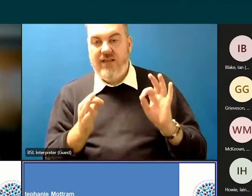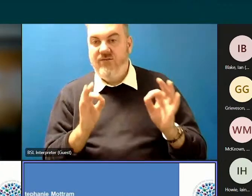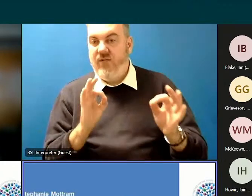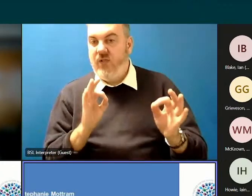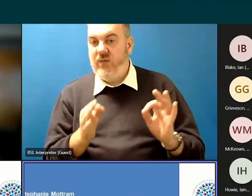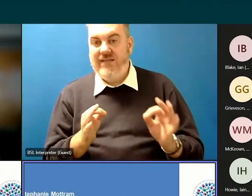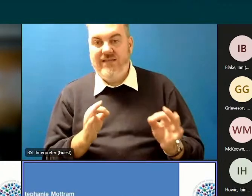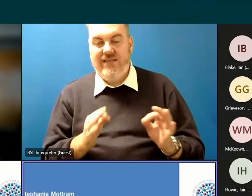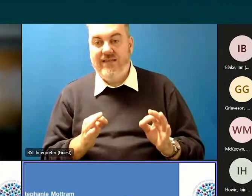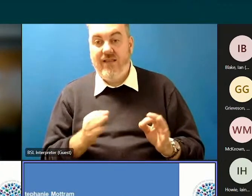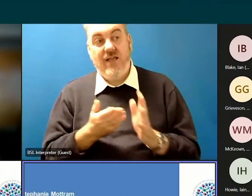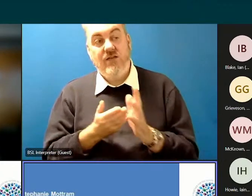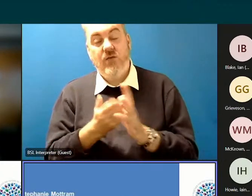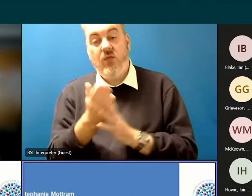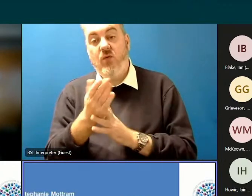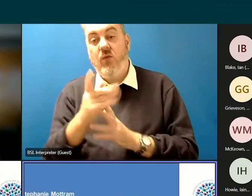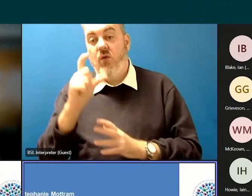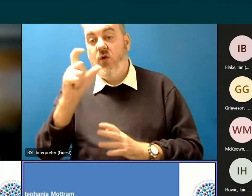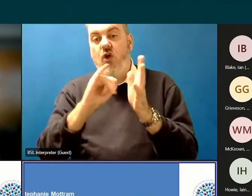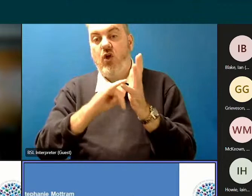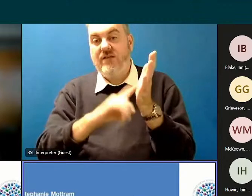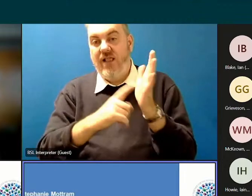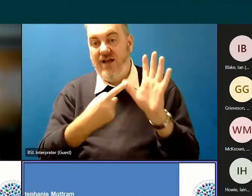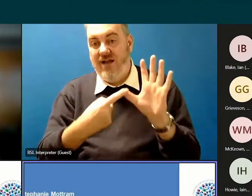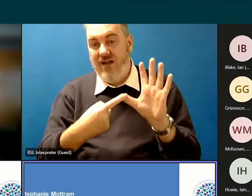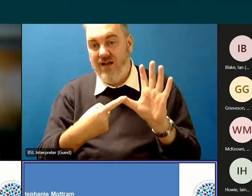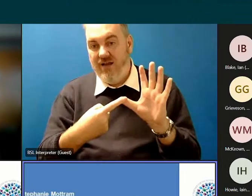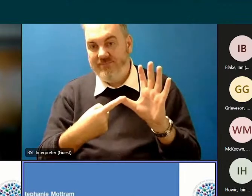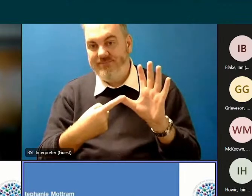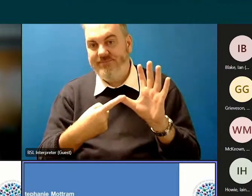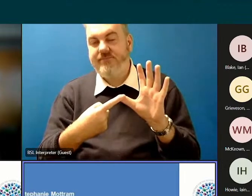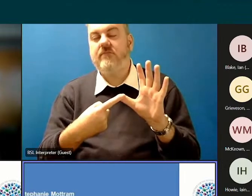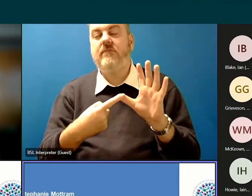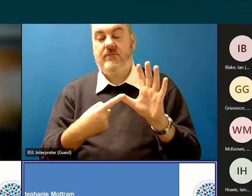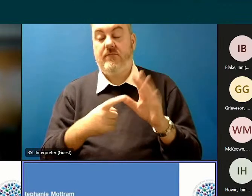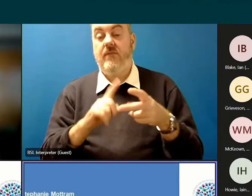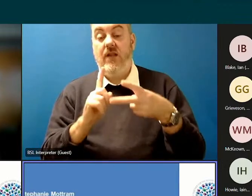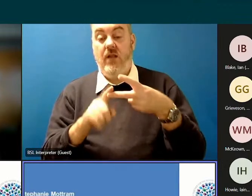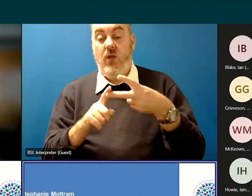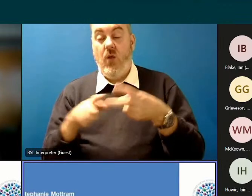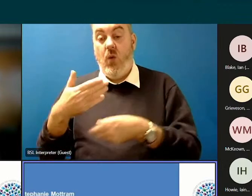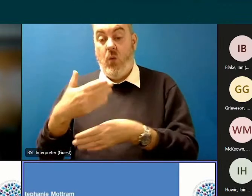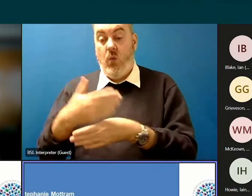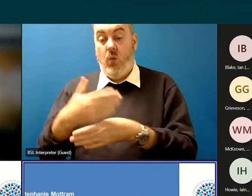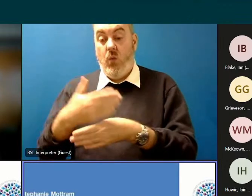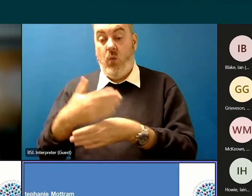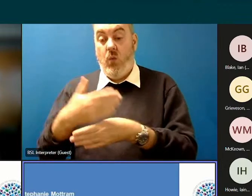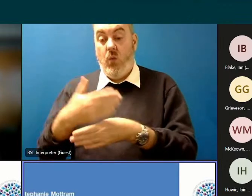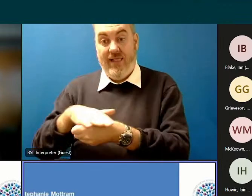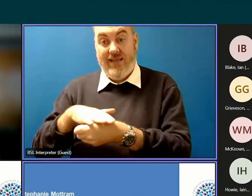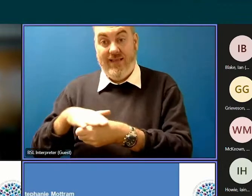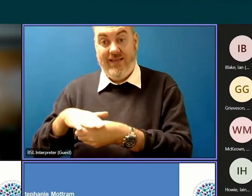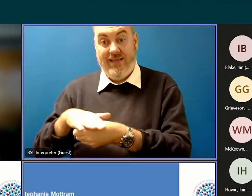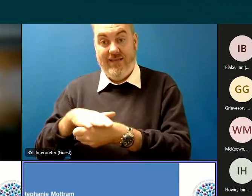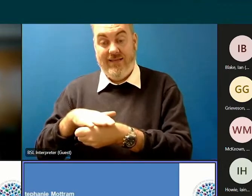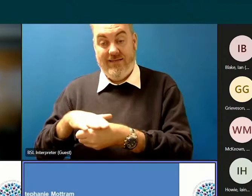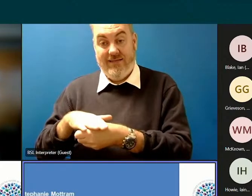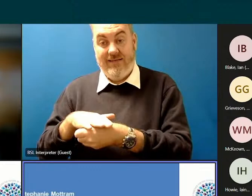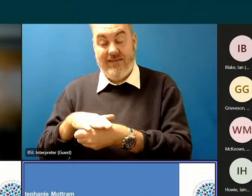goes through COSLA and all that. With regard to working locally round about recruitment, within